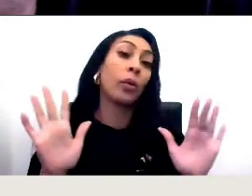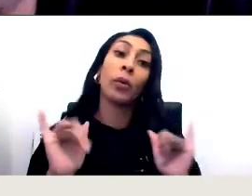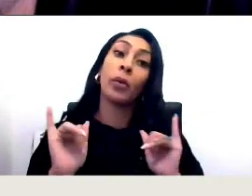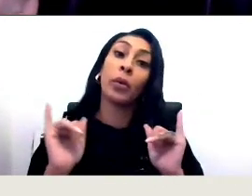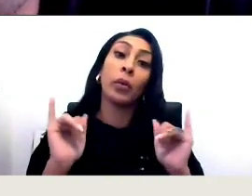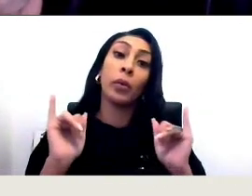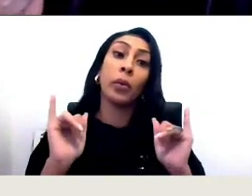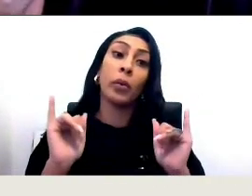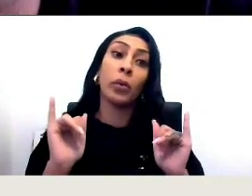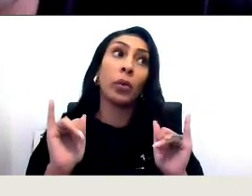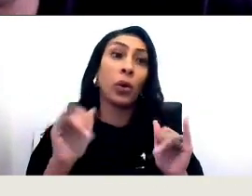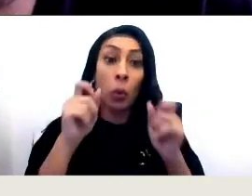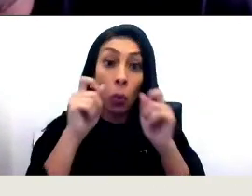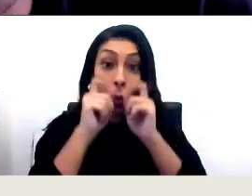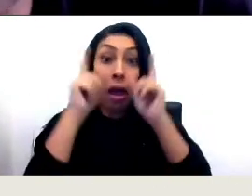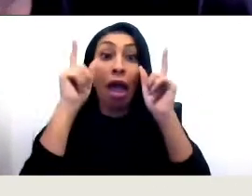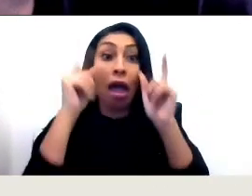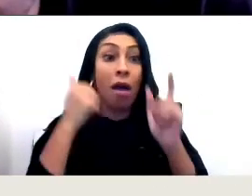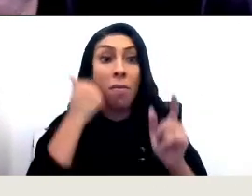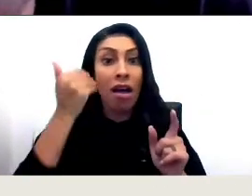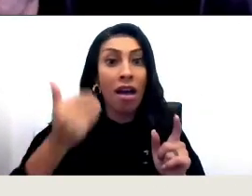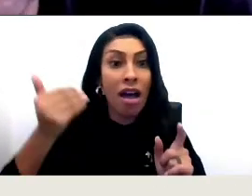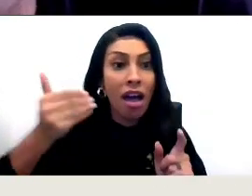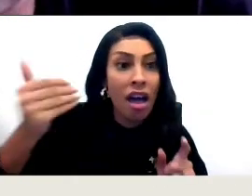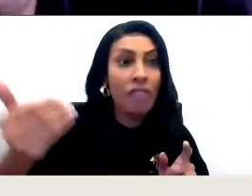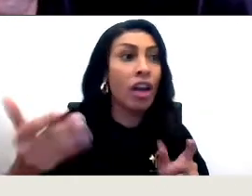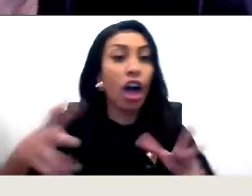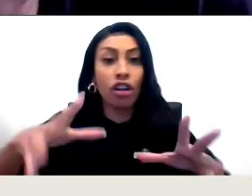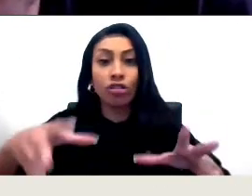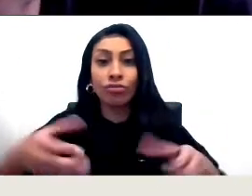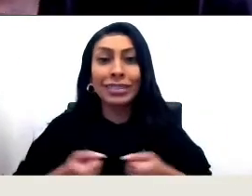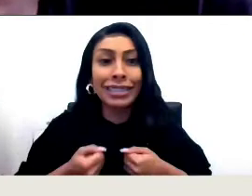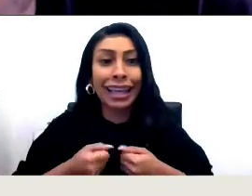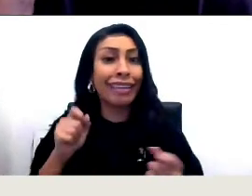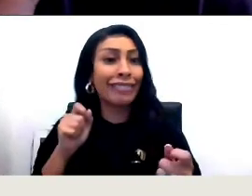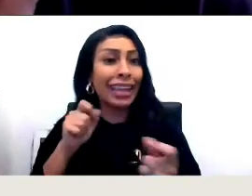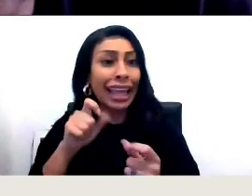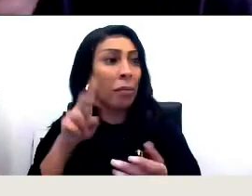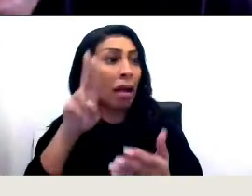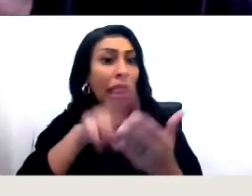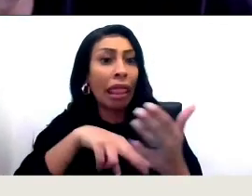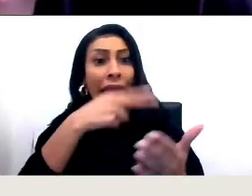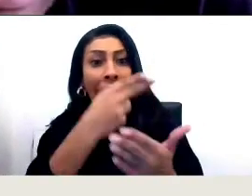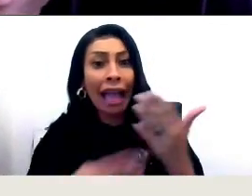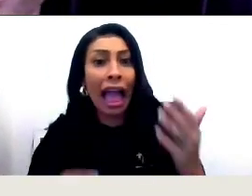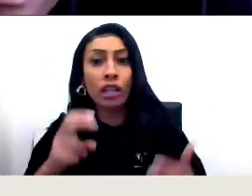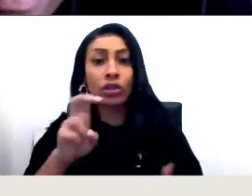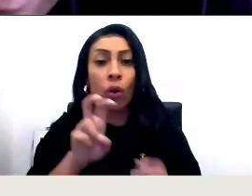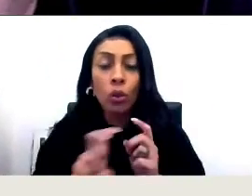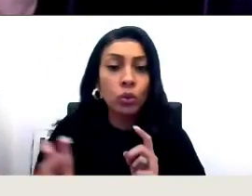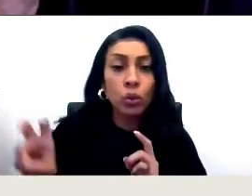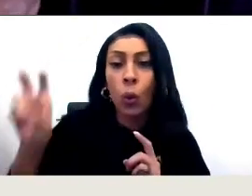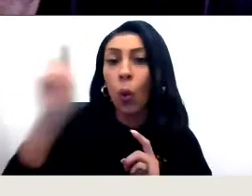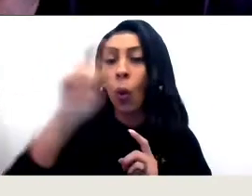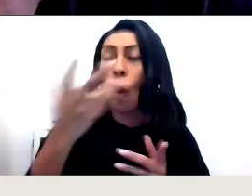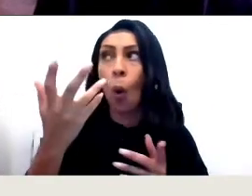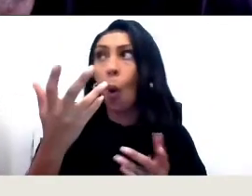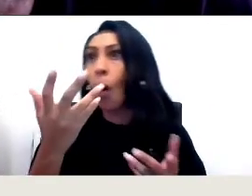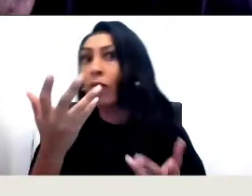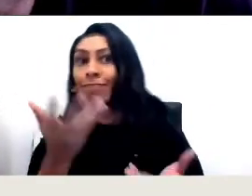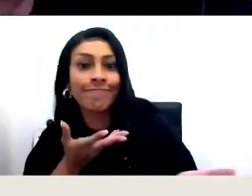and every single day has been, you receive an email that's canceling a tour or renegotiating, you